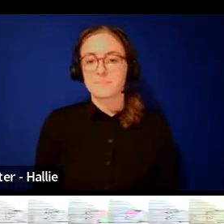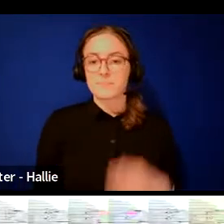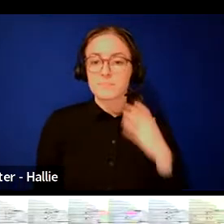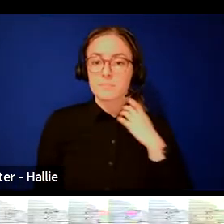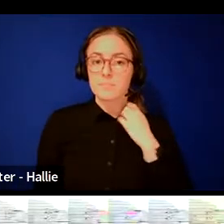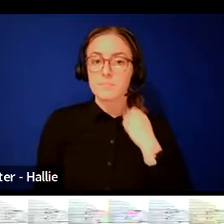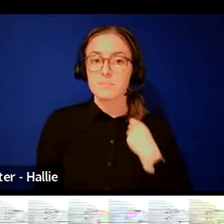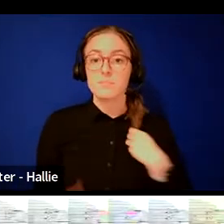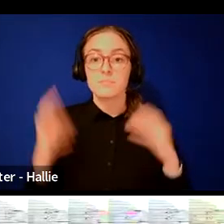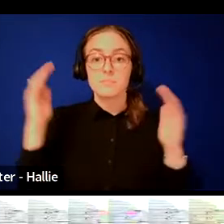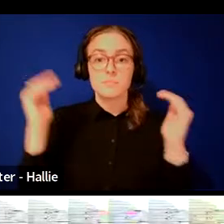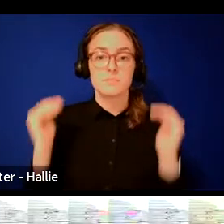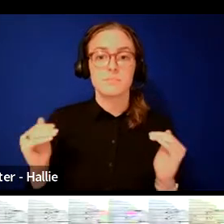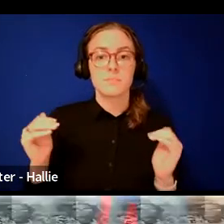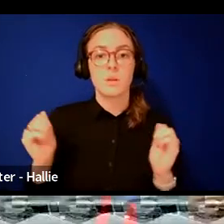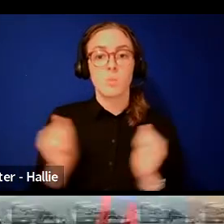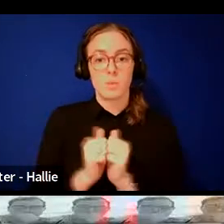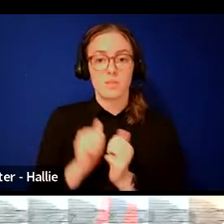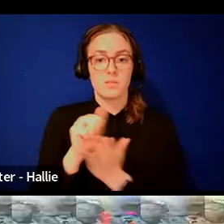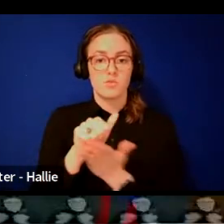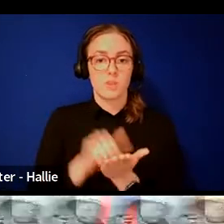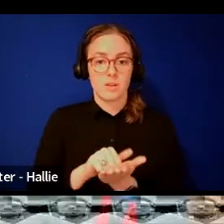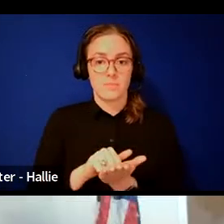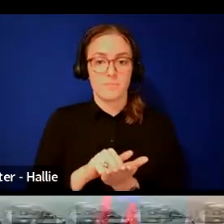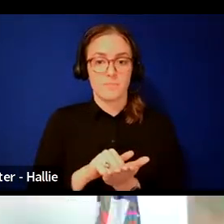Okay, proceeding with the agenda.